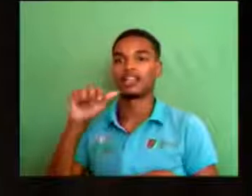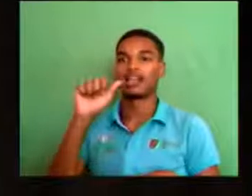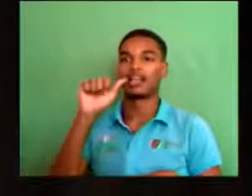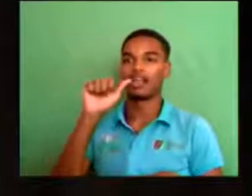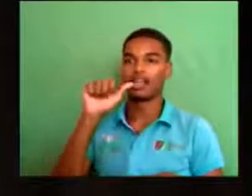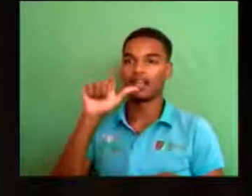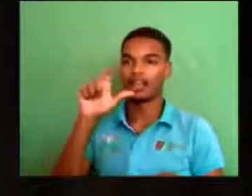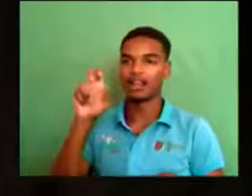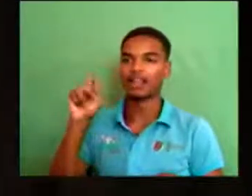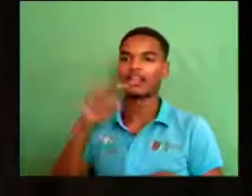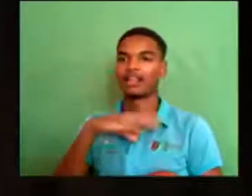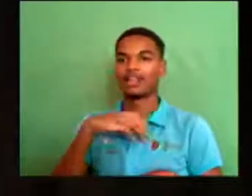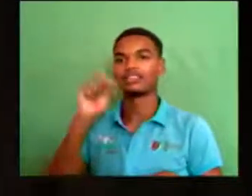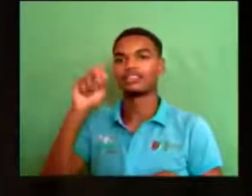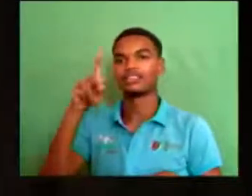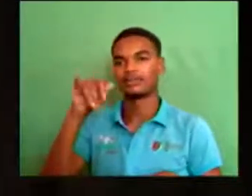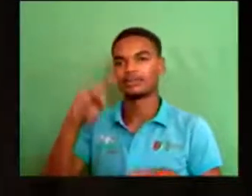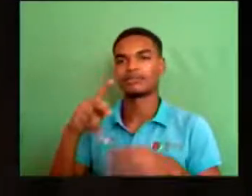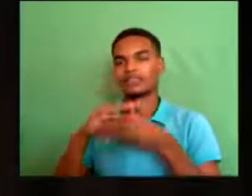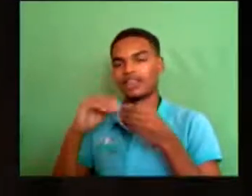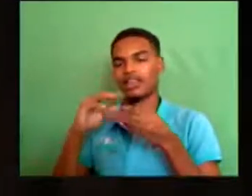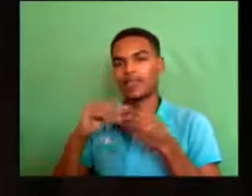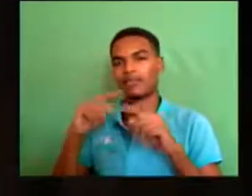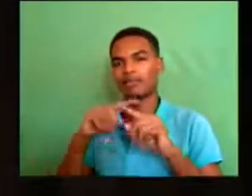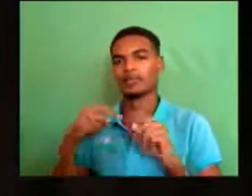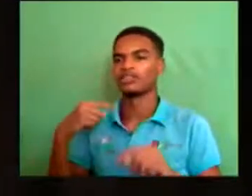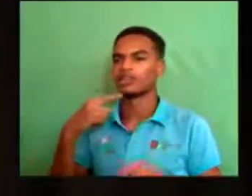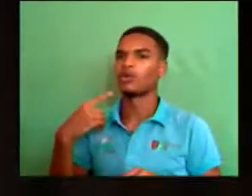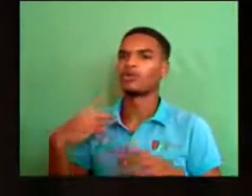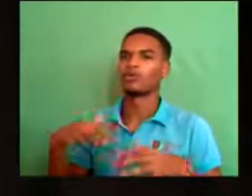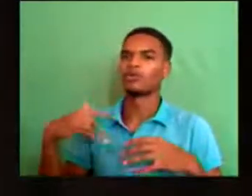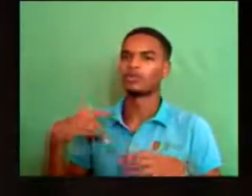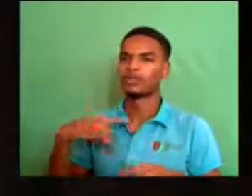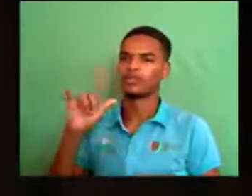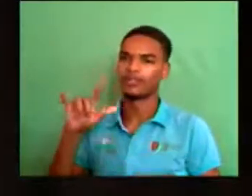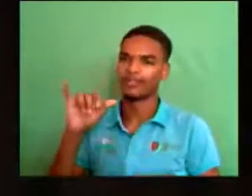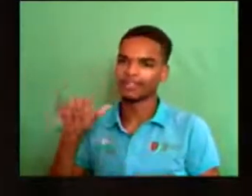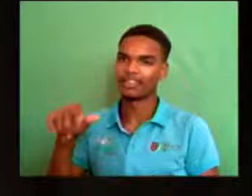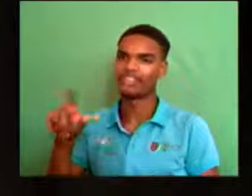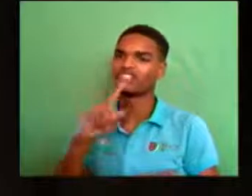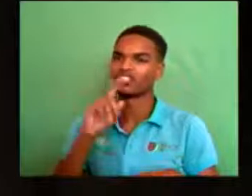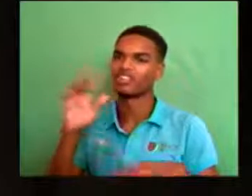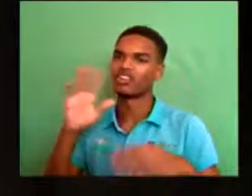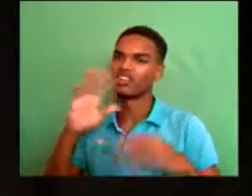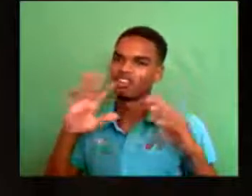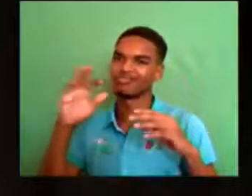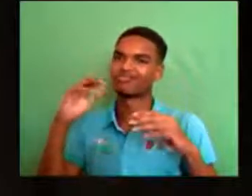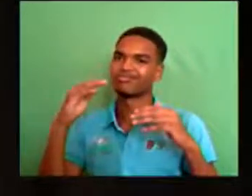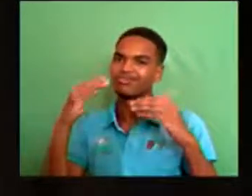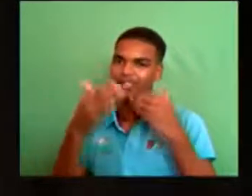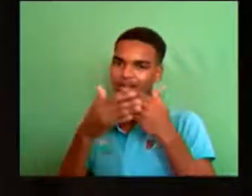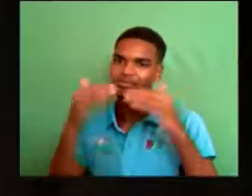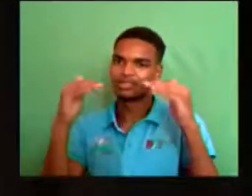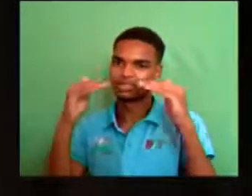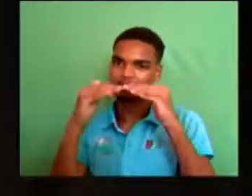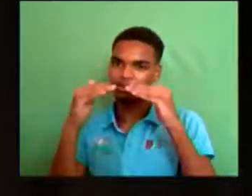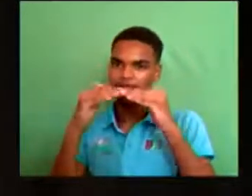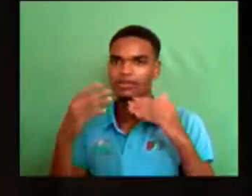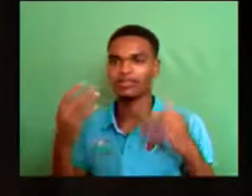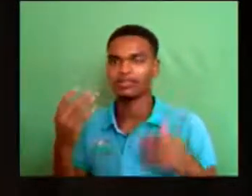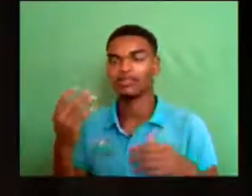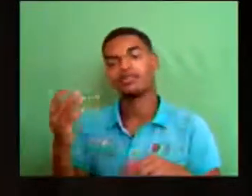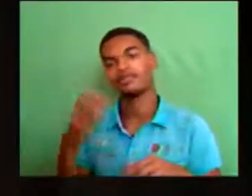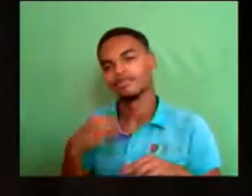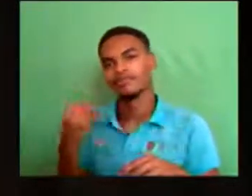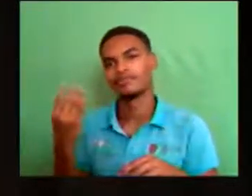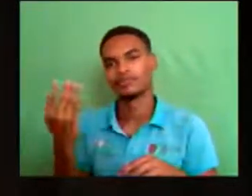about. And they said, we love that. And it was at about equal level. And,